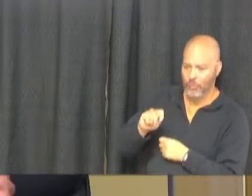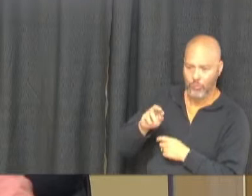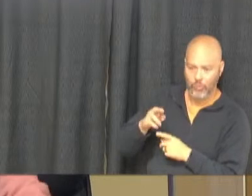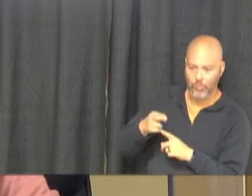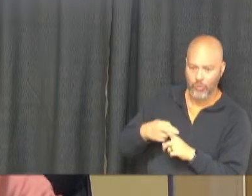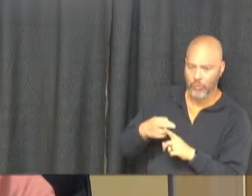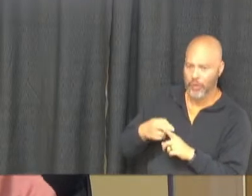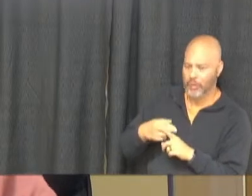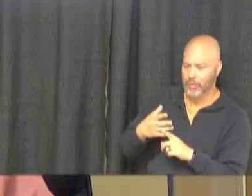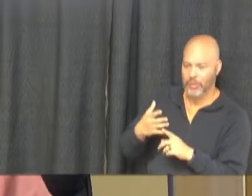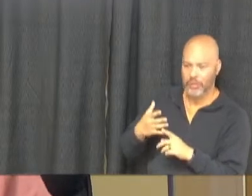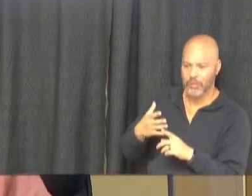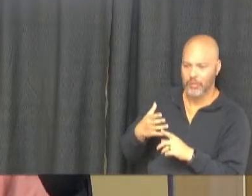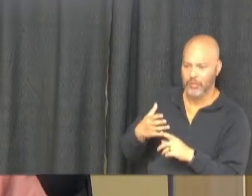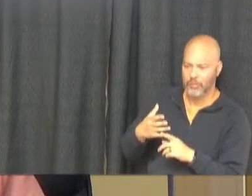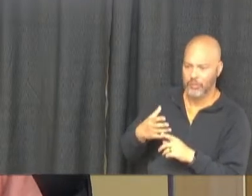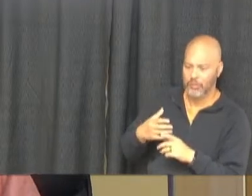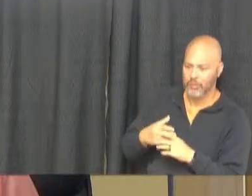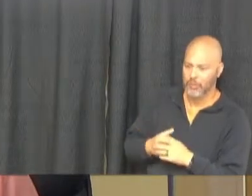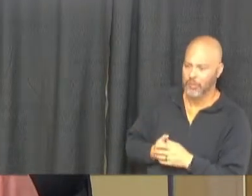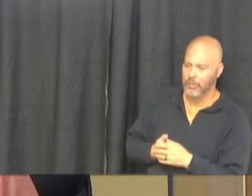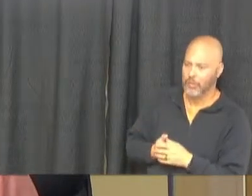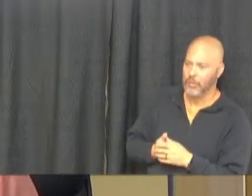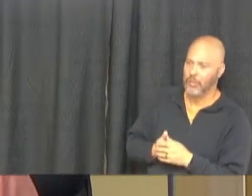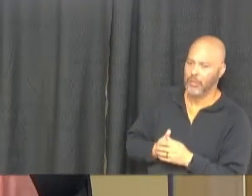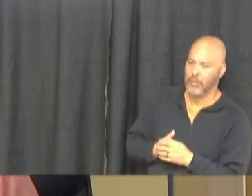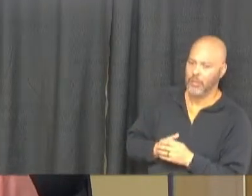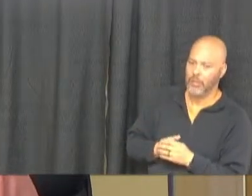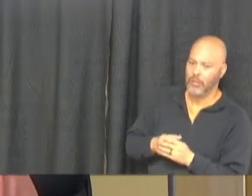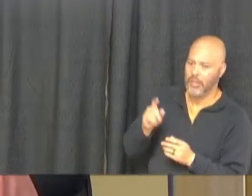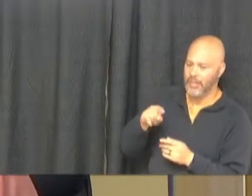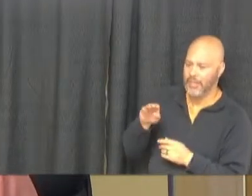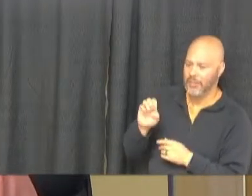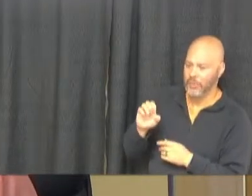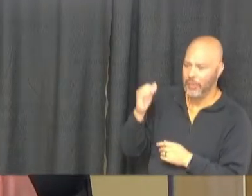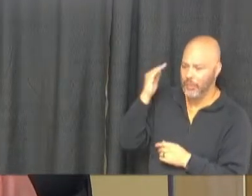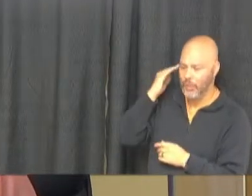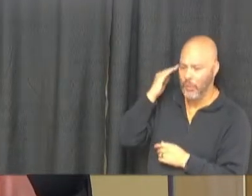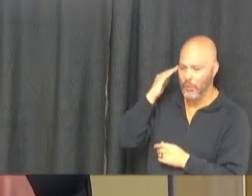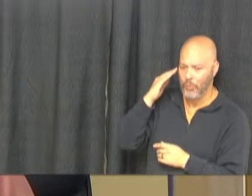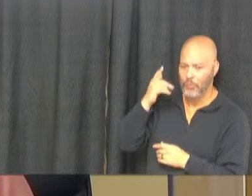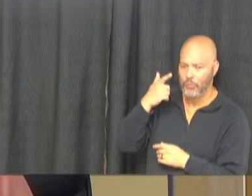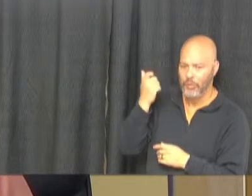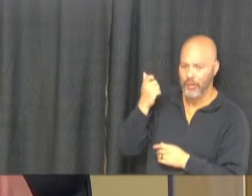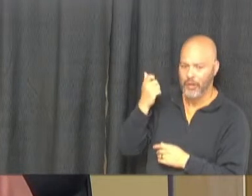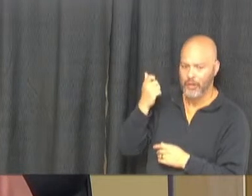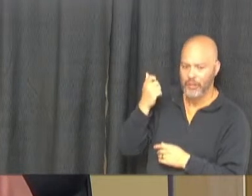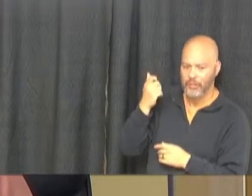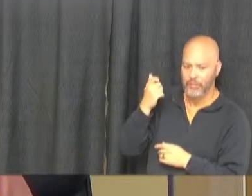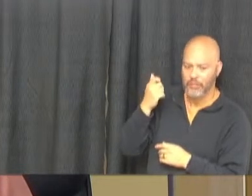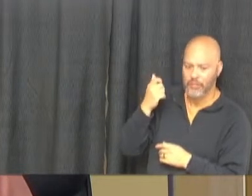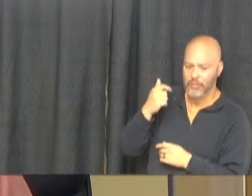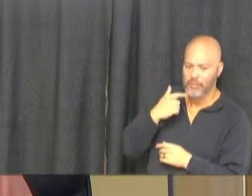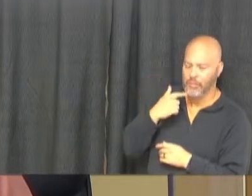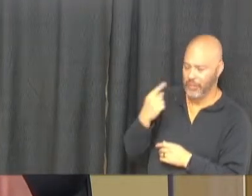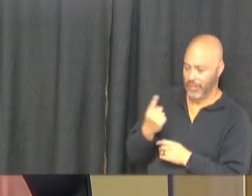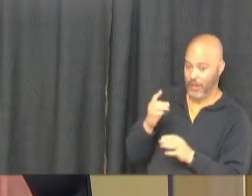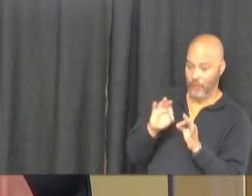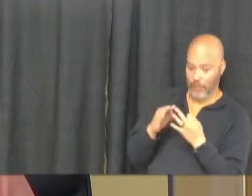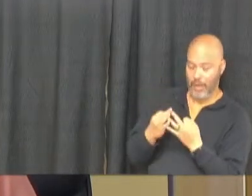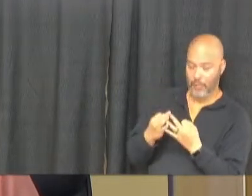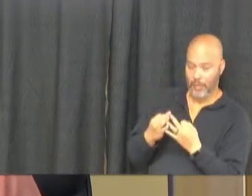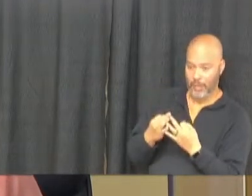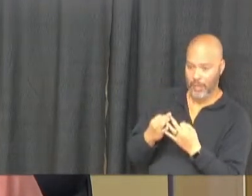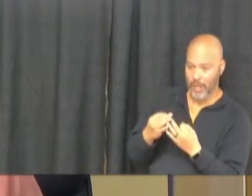whatever the mayor told me, if it's go rental property, it needs to be known because you're saying single families, and